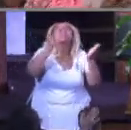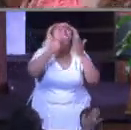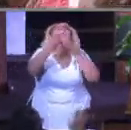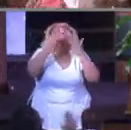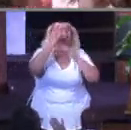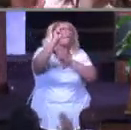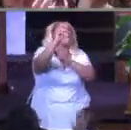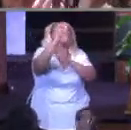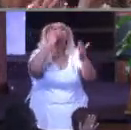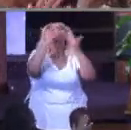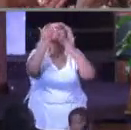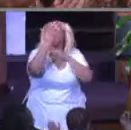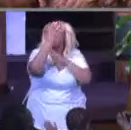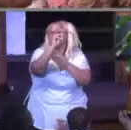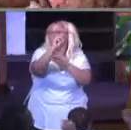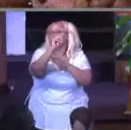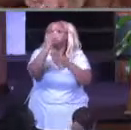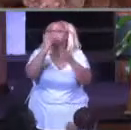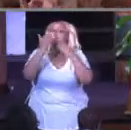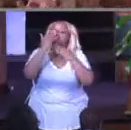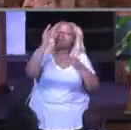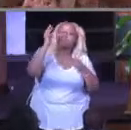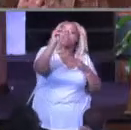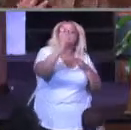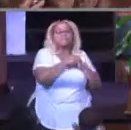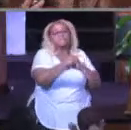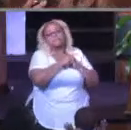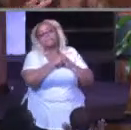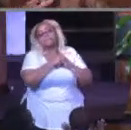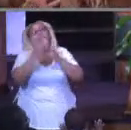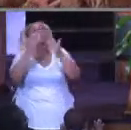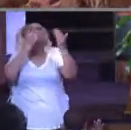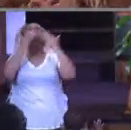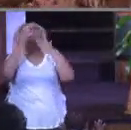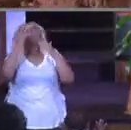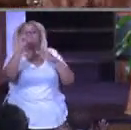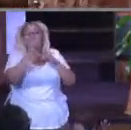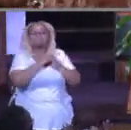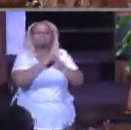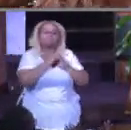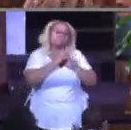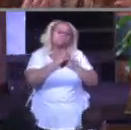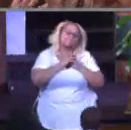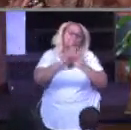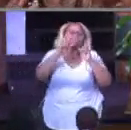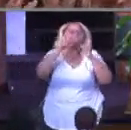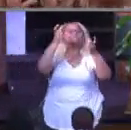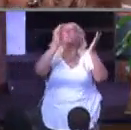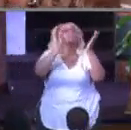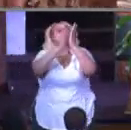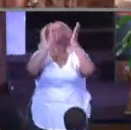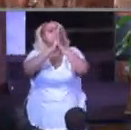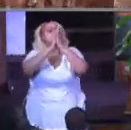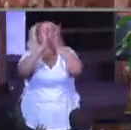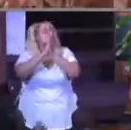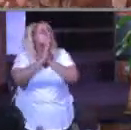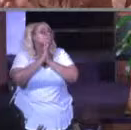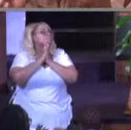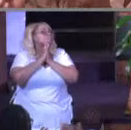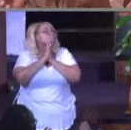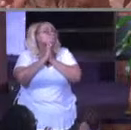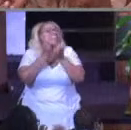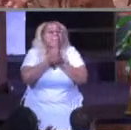him. Thank him. Thank him. Thank him. Give him praise.